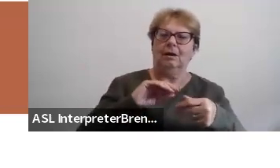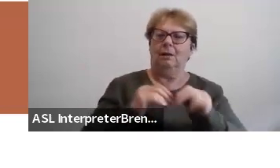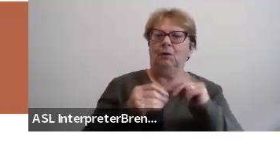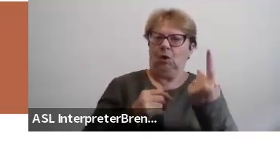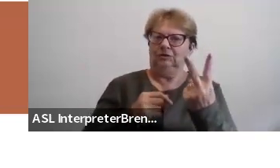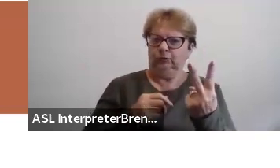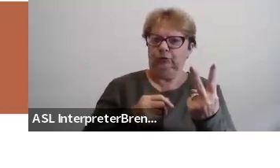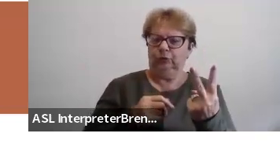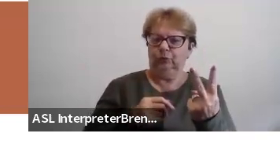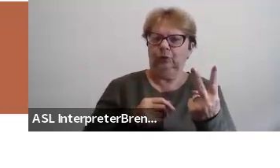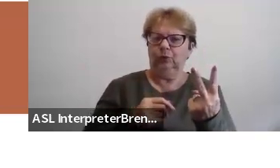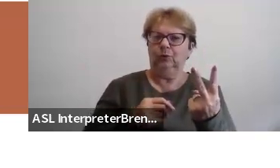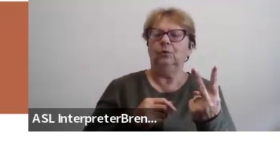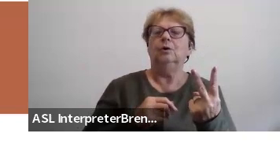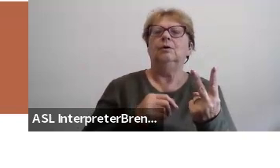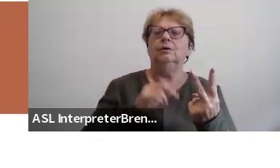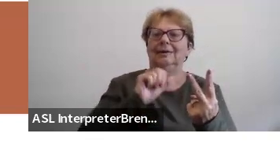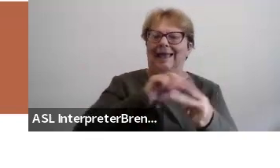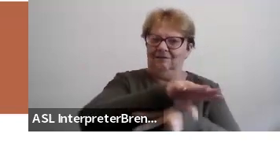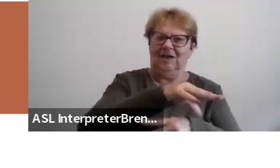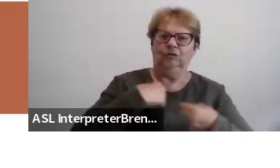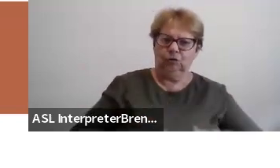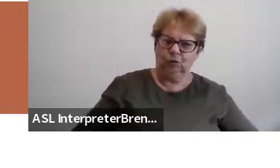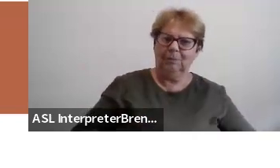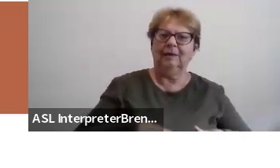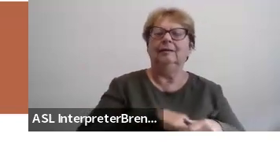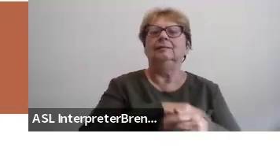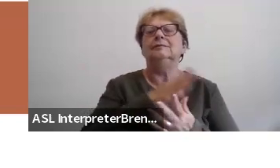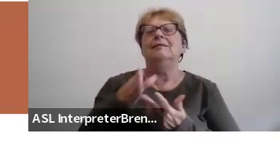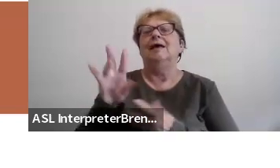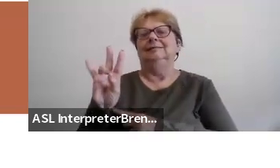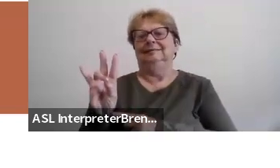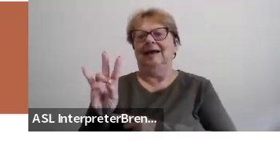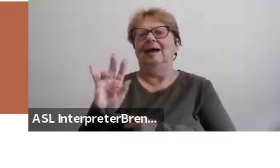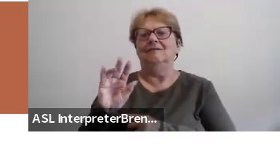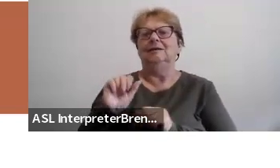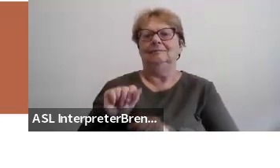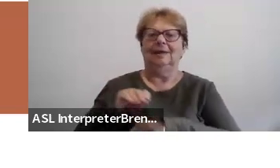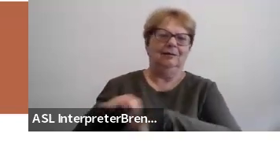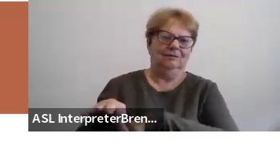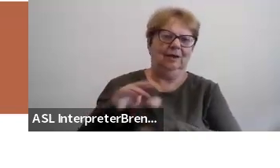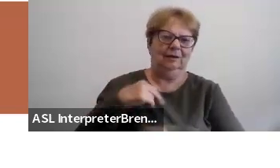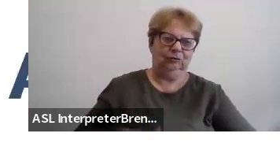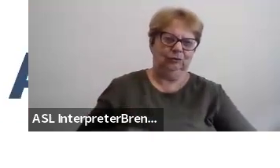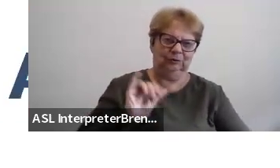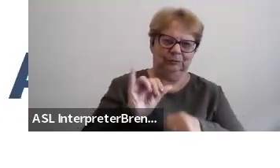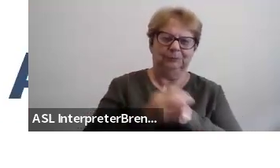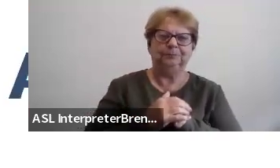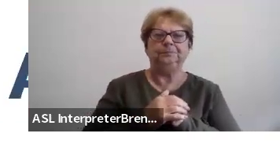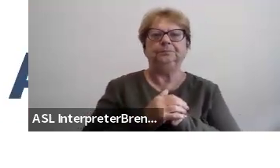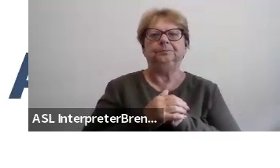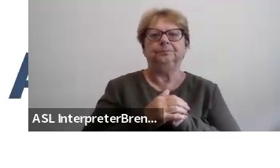parts of human viruses that can infect human, and 7 can also infect human.